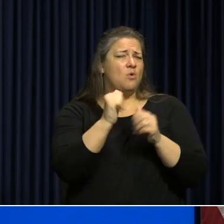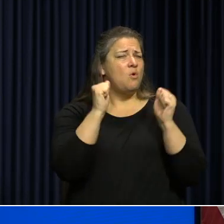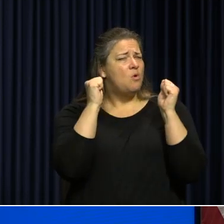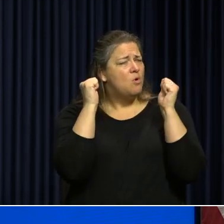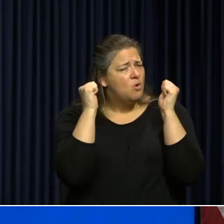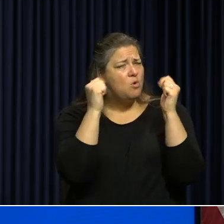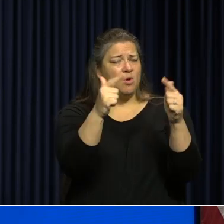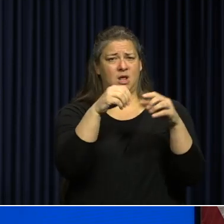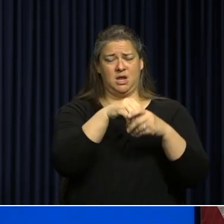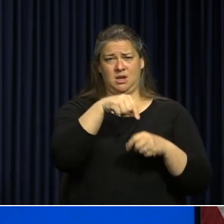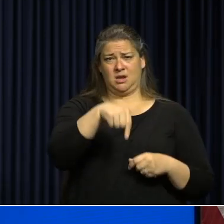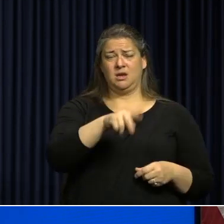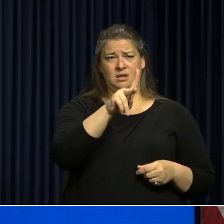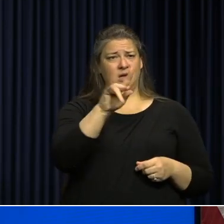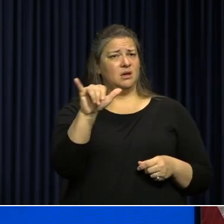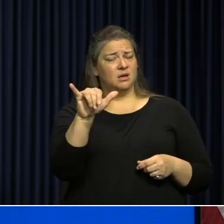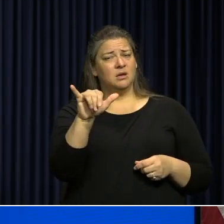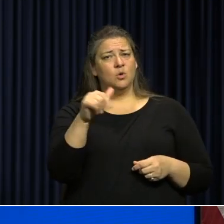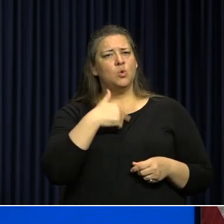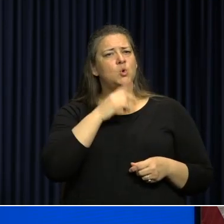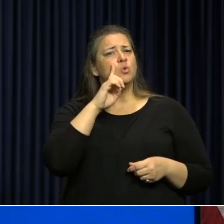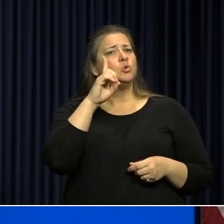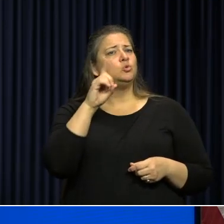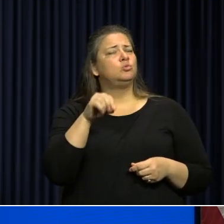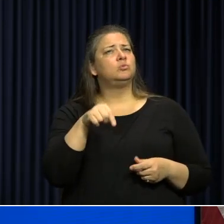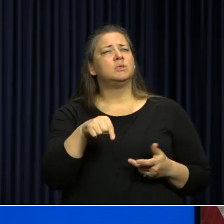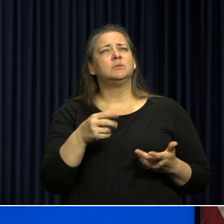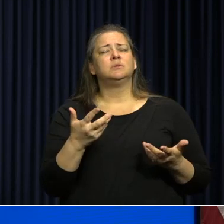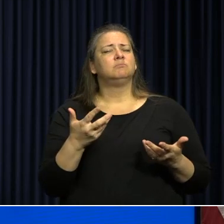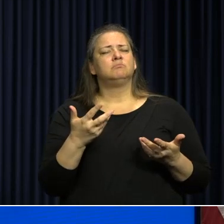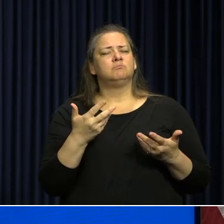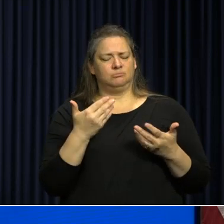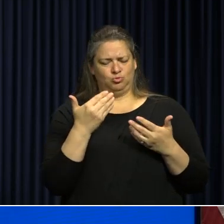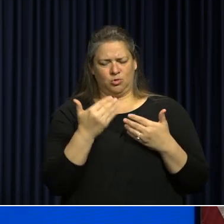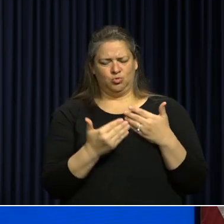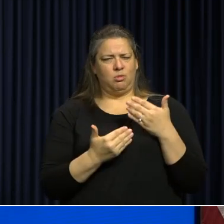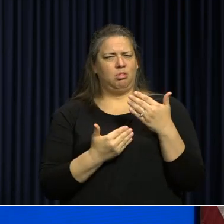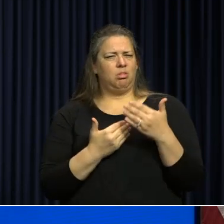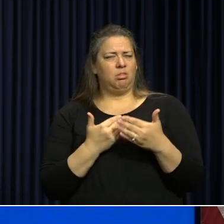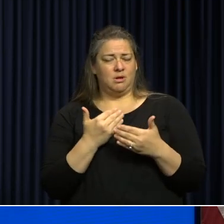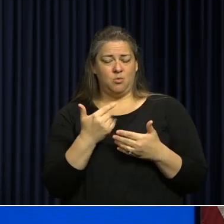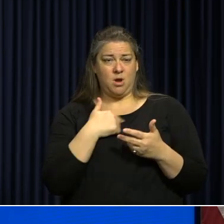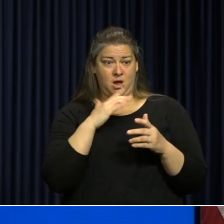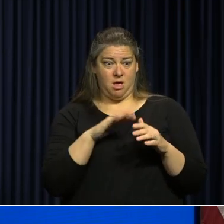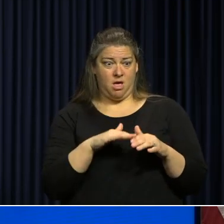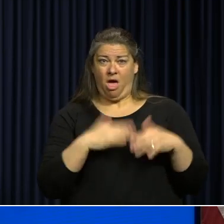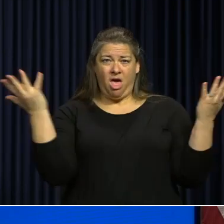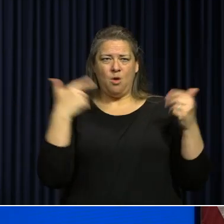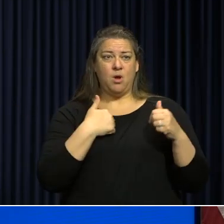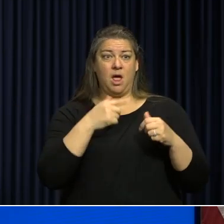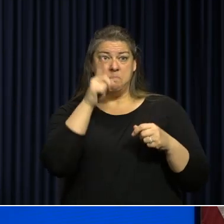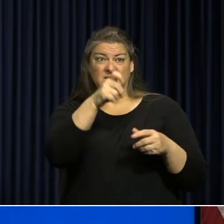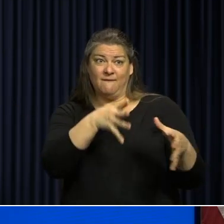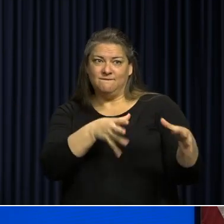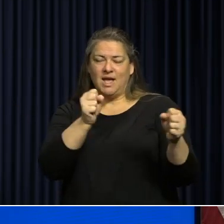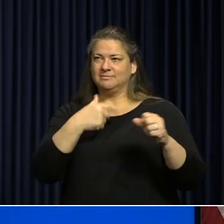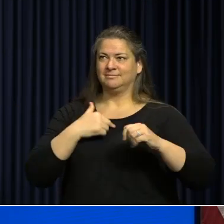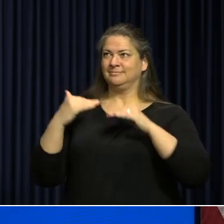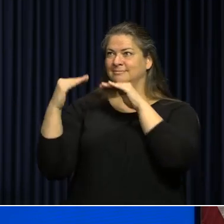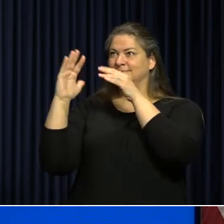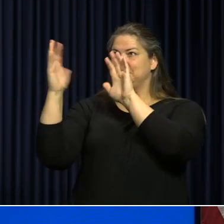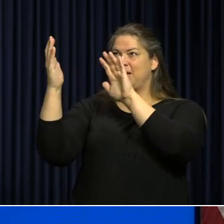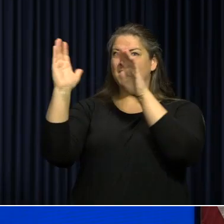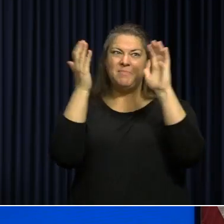this Commonwealth. We're going to do this in a gradual, measured way. Again, we don't have to be the fastest. I mean, the fastest